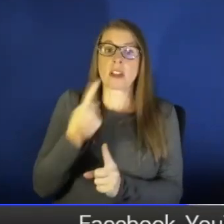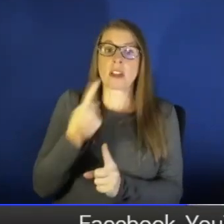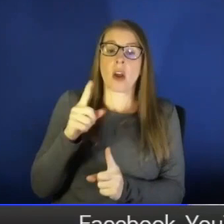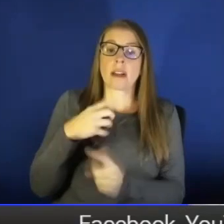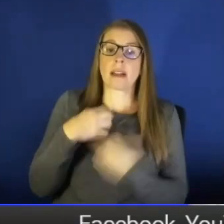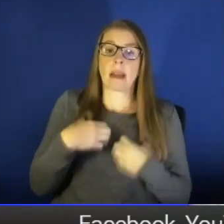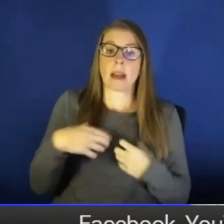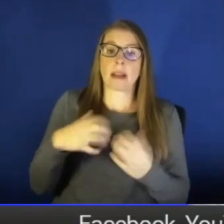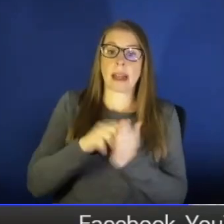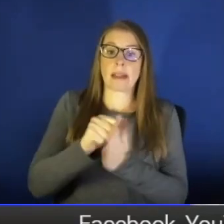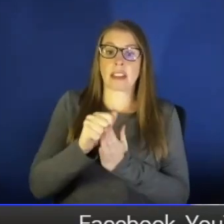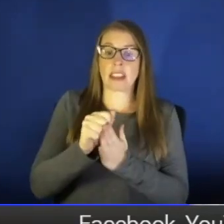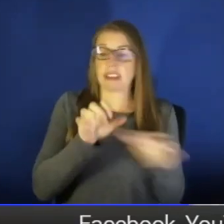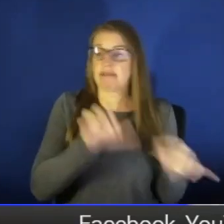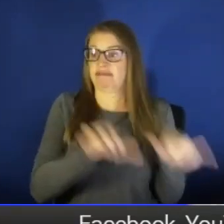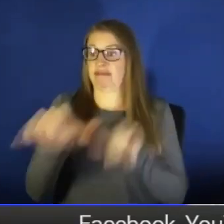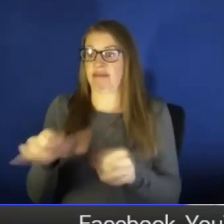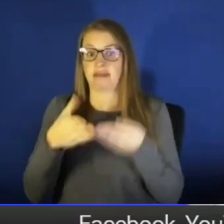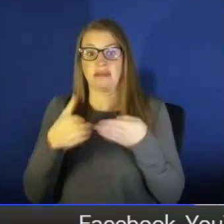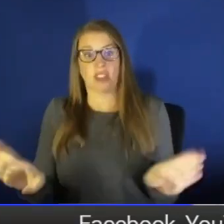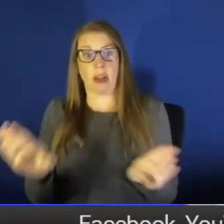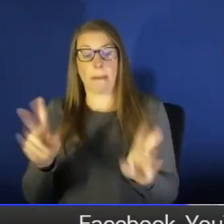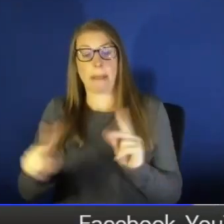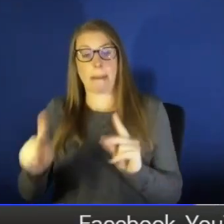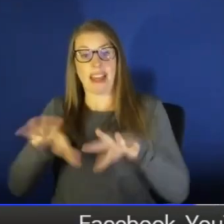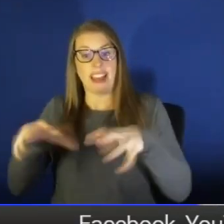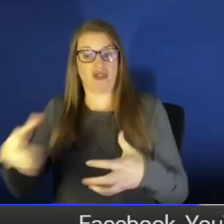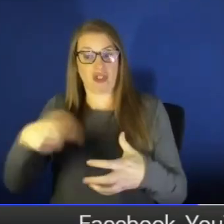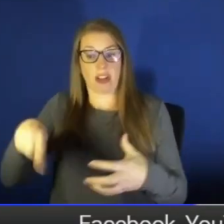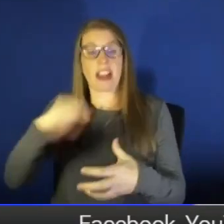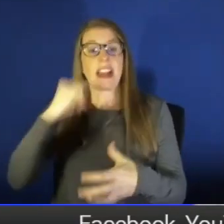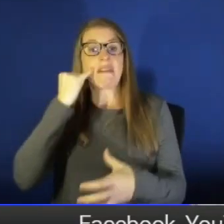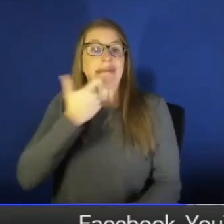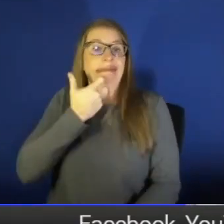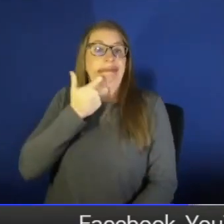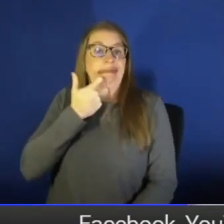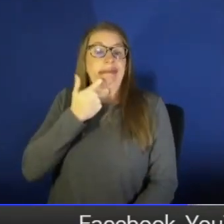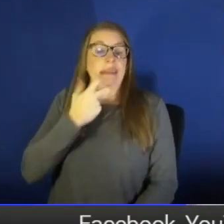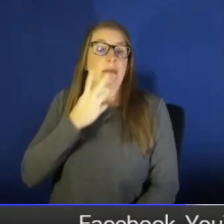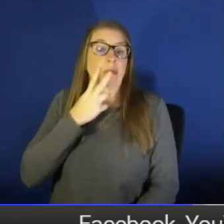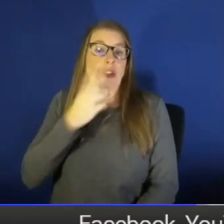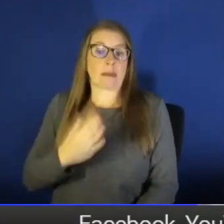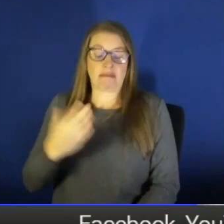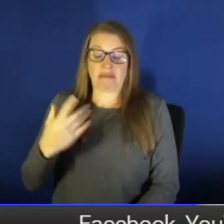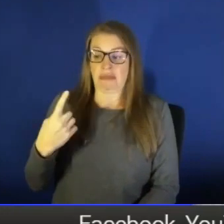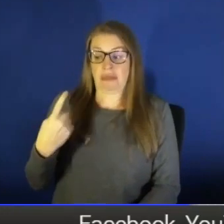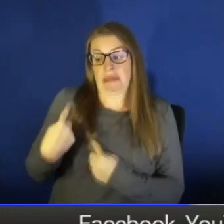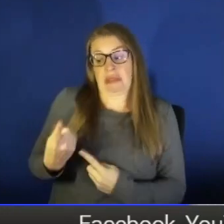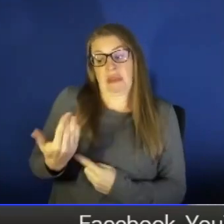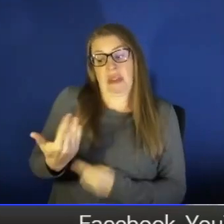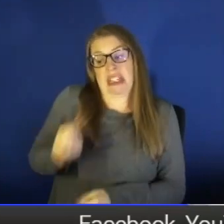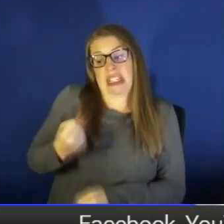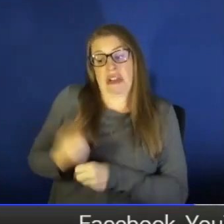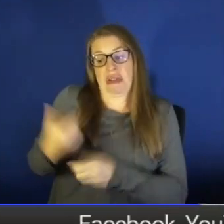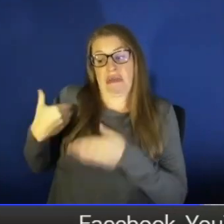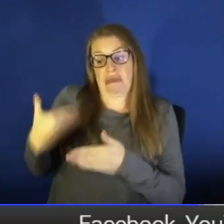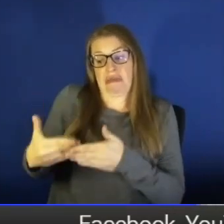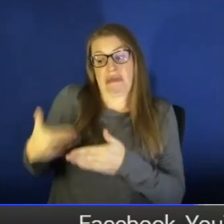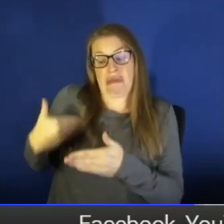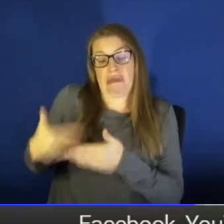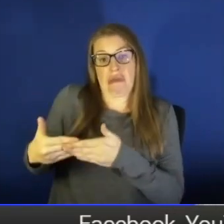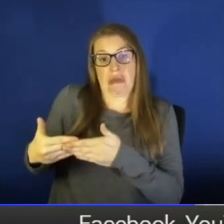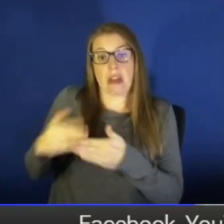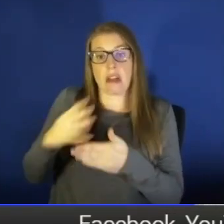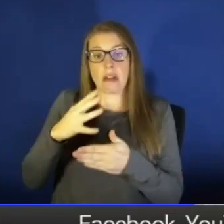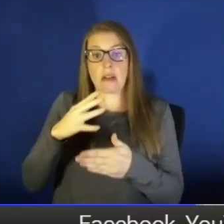to the general population. So if you're a recent smoker, you're still smoking within the last 15 years, and you're over the age of 50, you can get